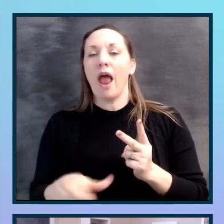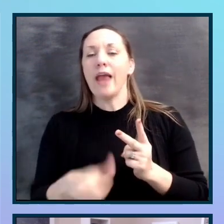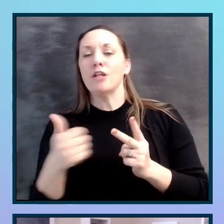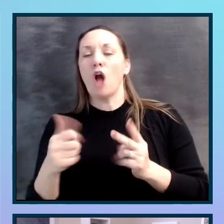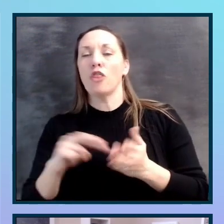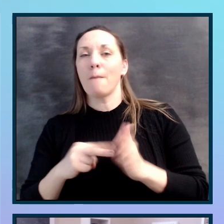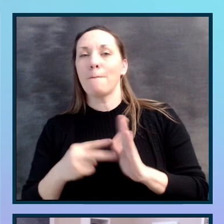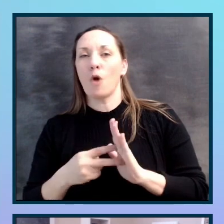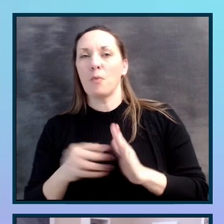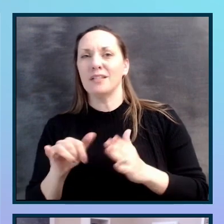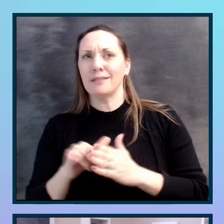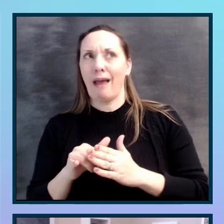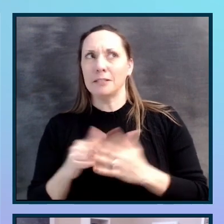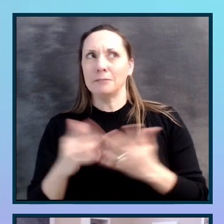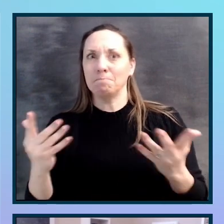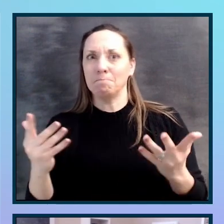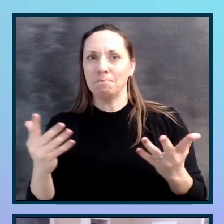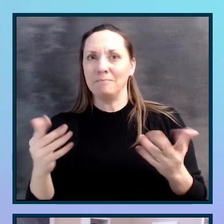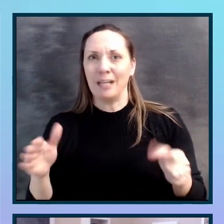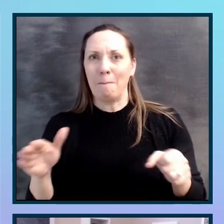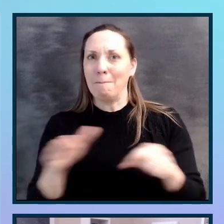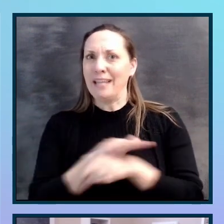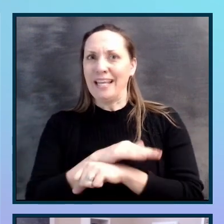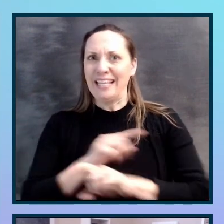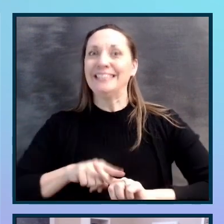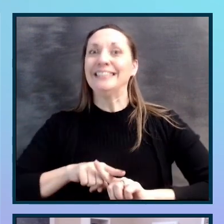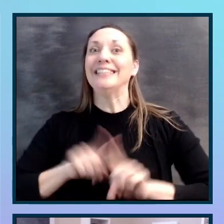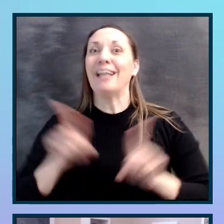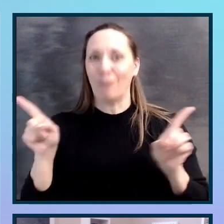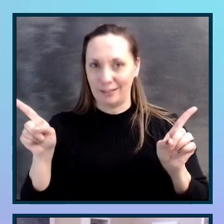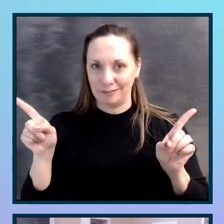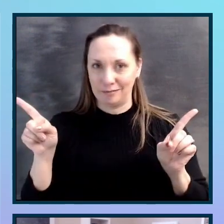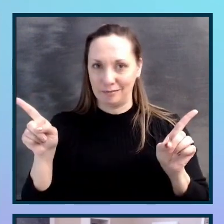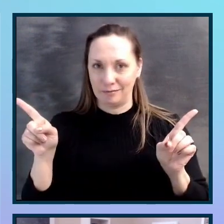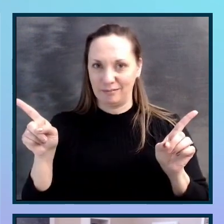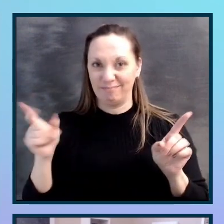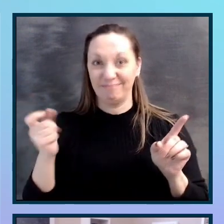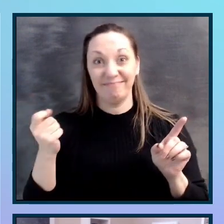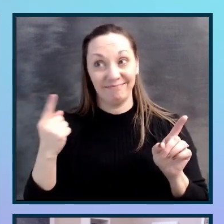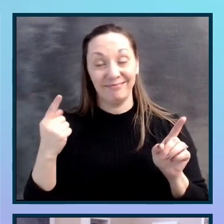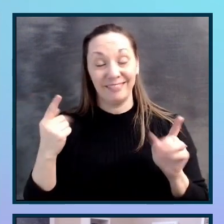is entirely and completely different. There are